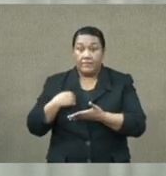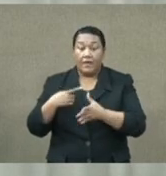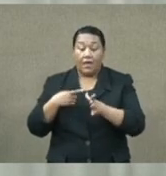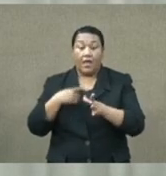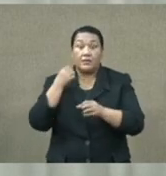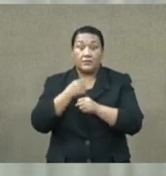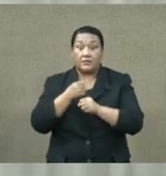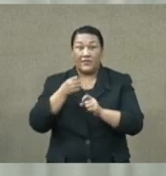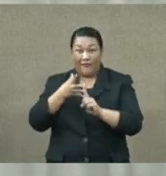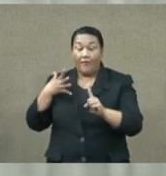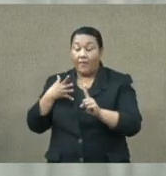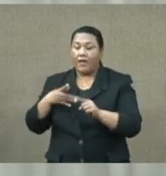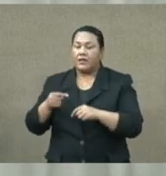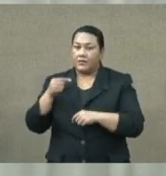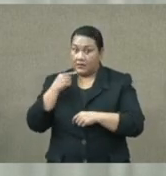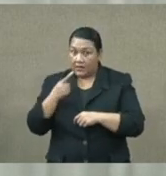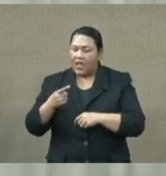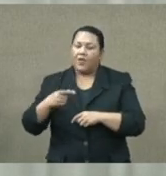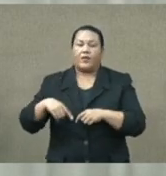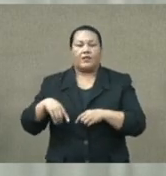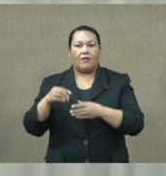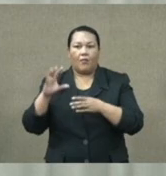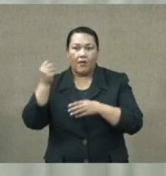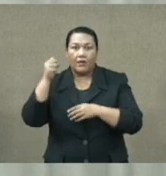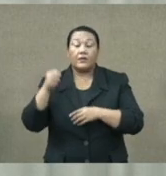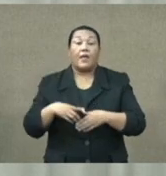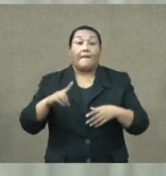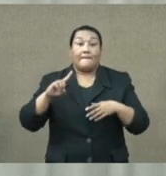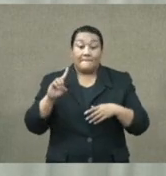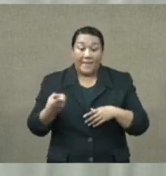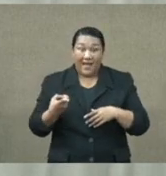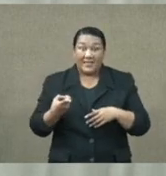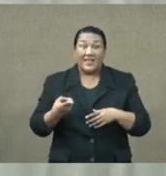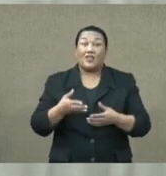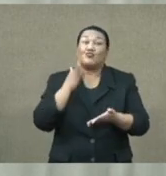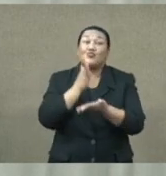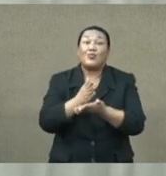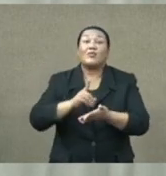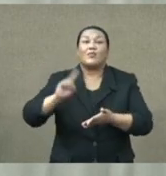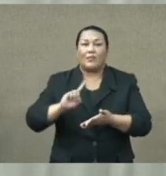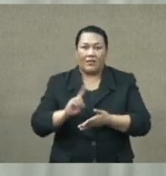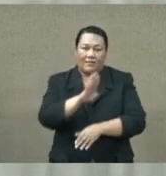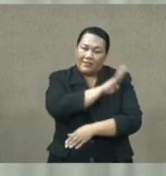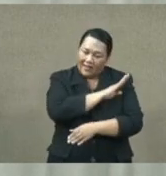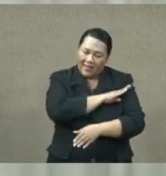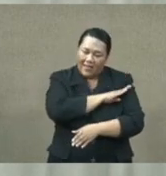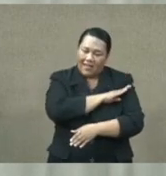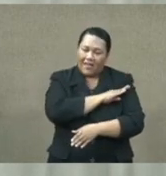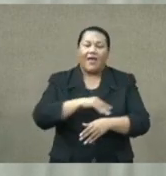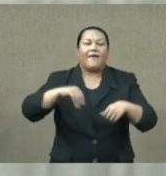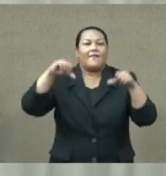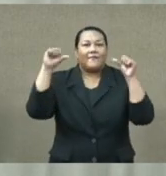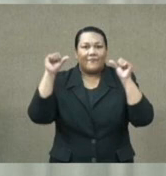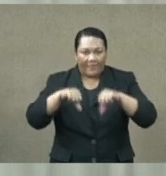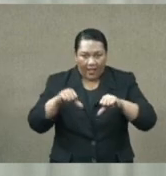Here is the truth. Mr. Bainimarama was defeated. His share of the votes had been